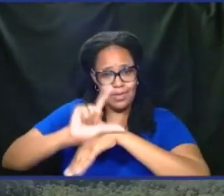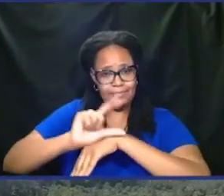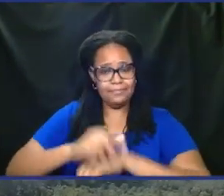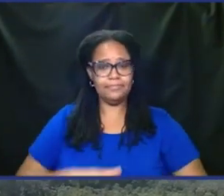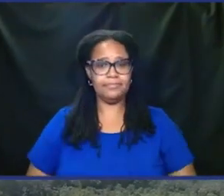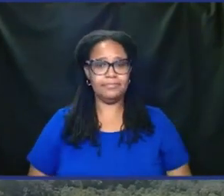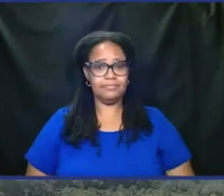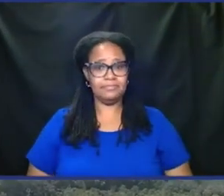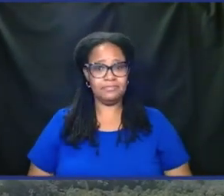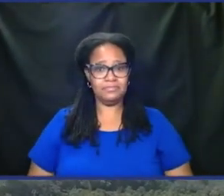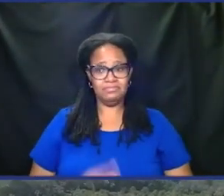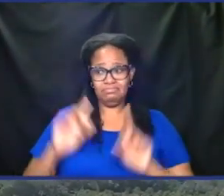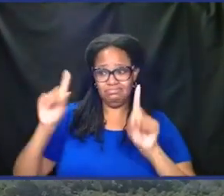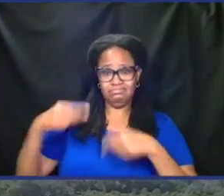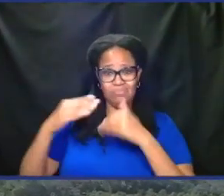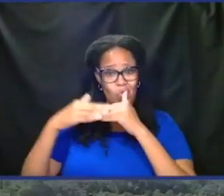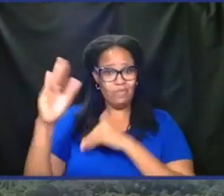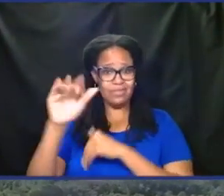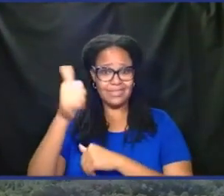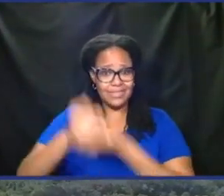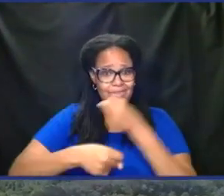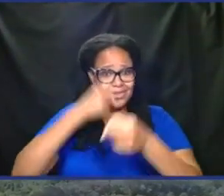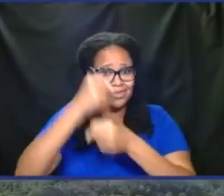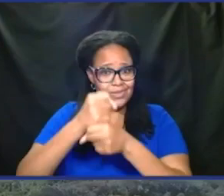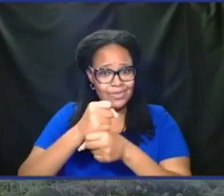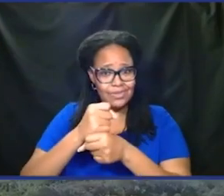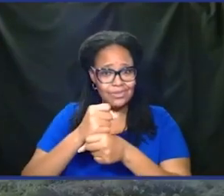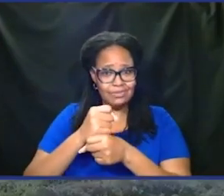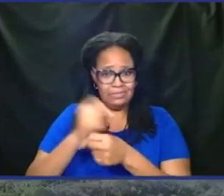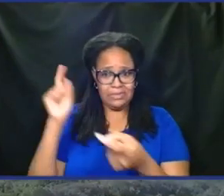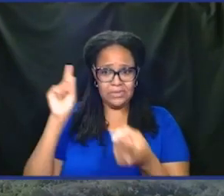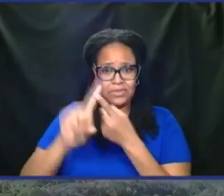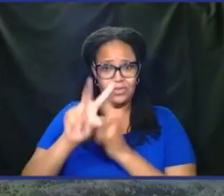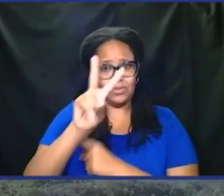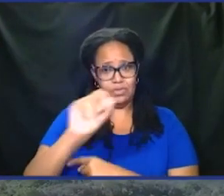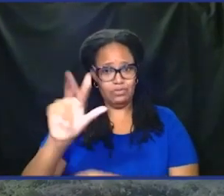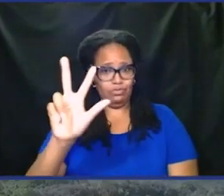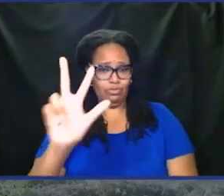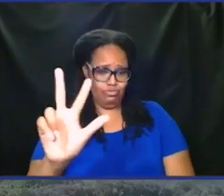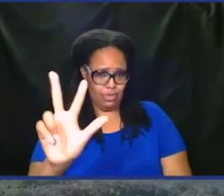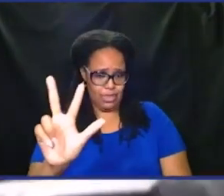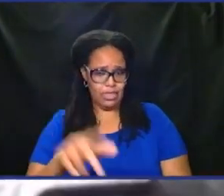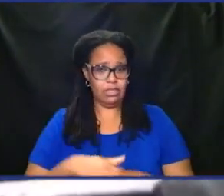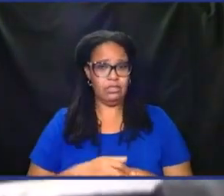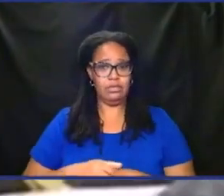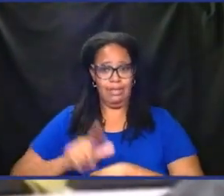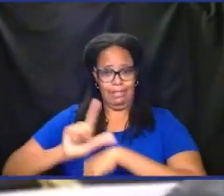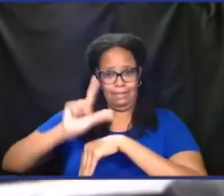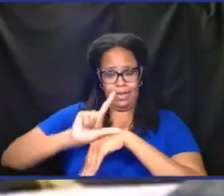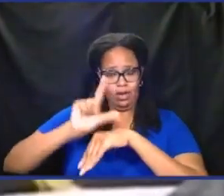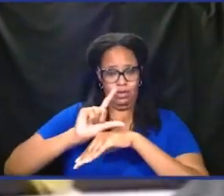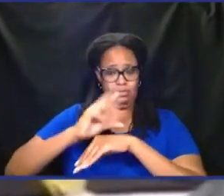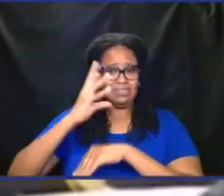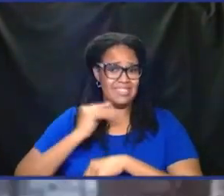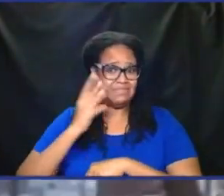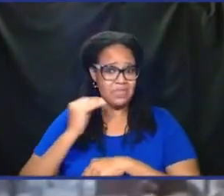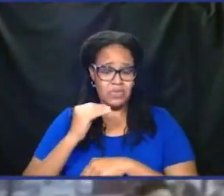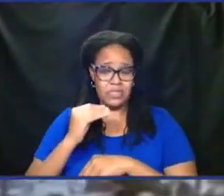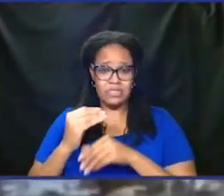For more than a decade, until 2003, Liberia was in the grips of a deadly civil war.